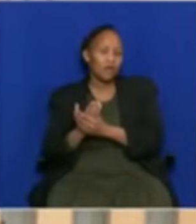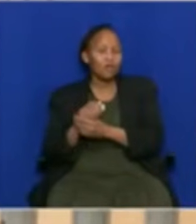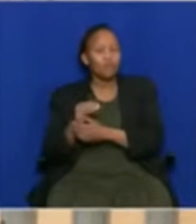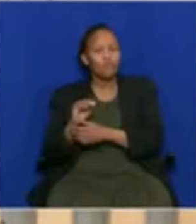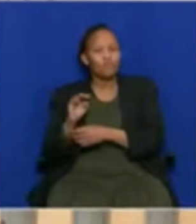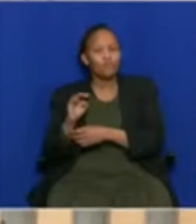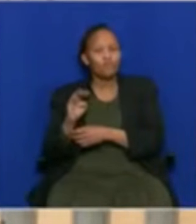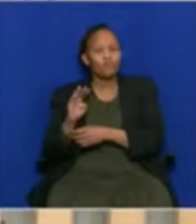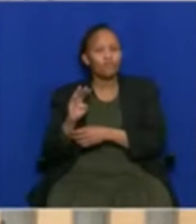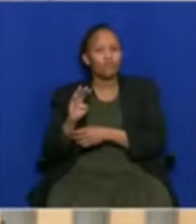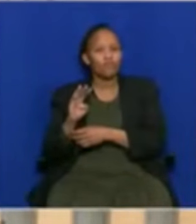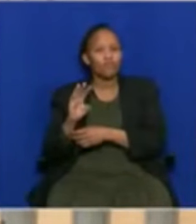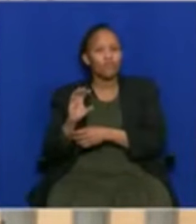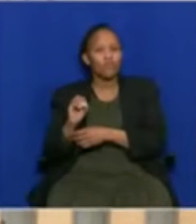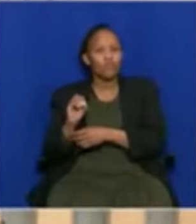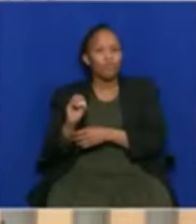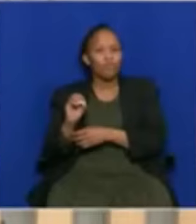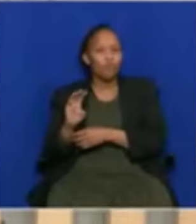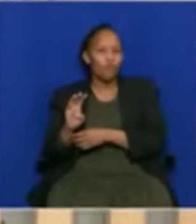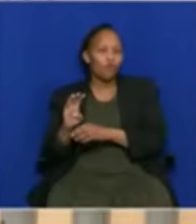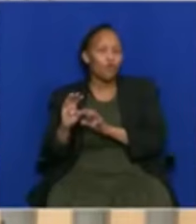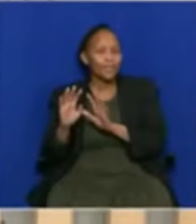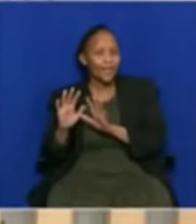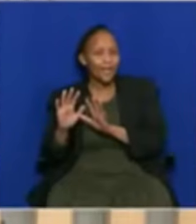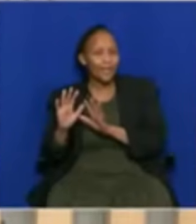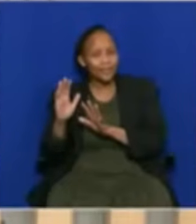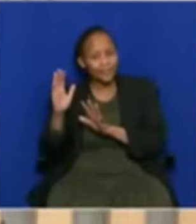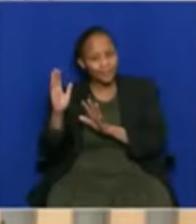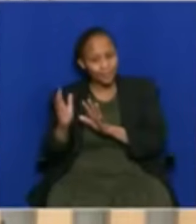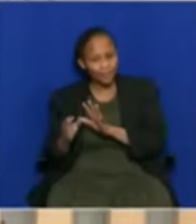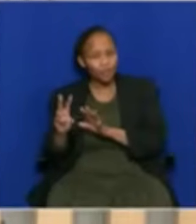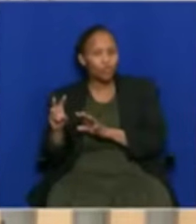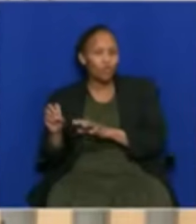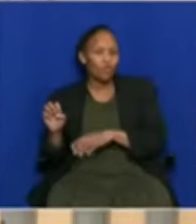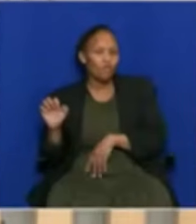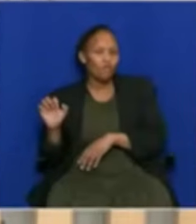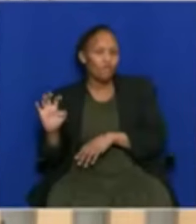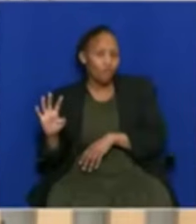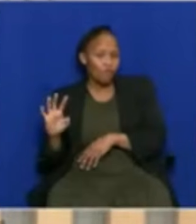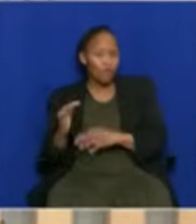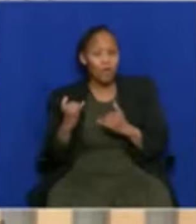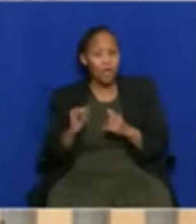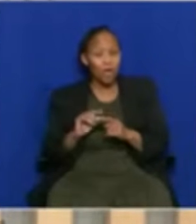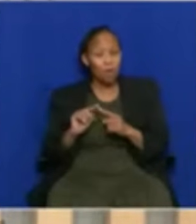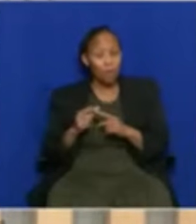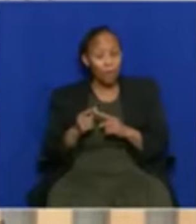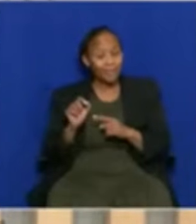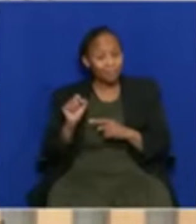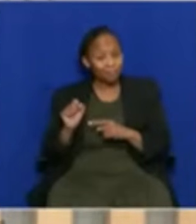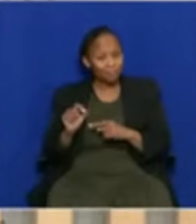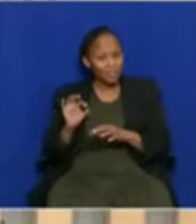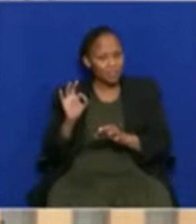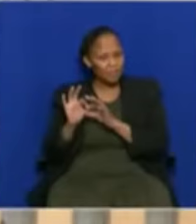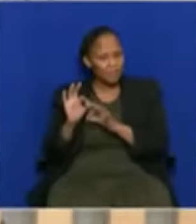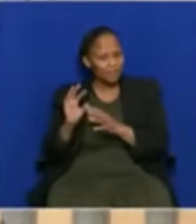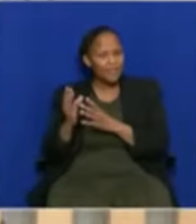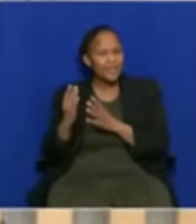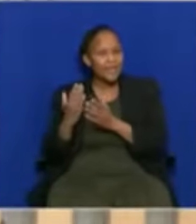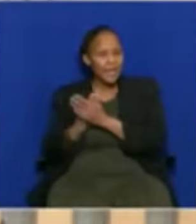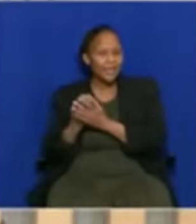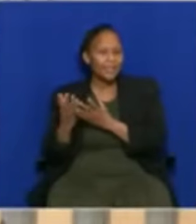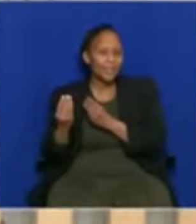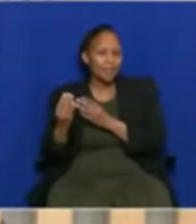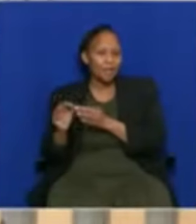40410/2024. And I think that is the point you made earlier, because that specific CAS number relates to the Orlando, to what we call the Orlando